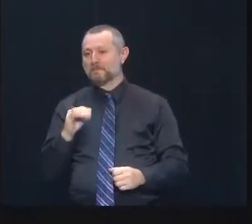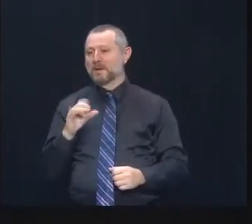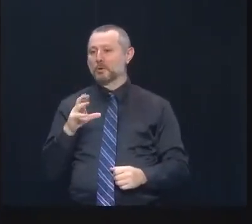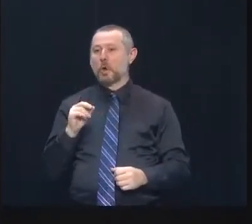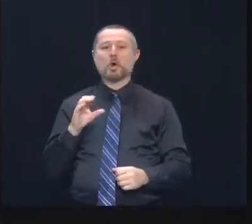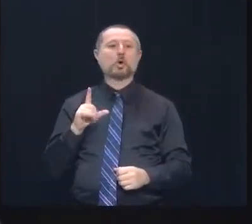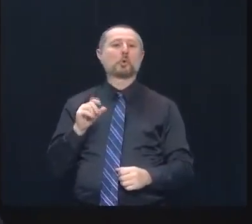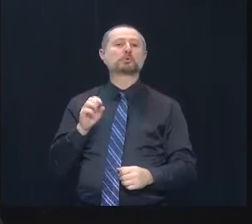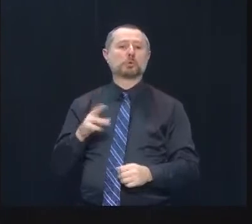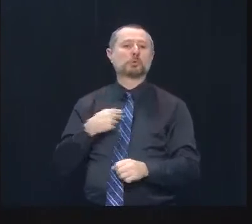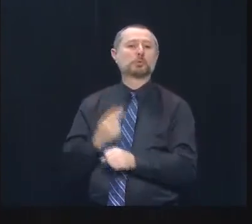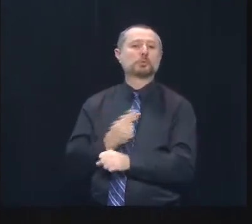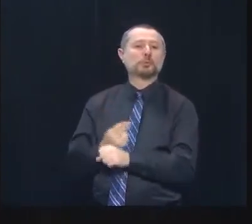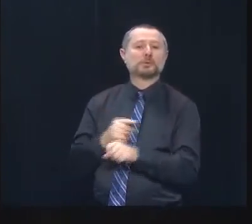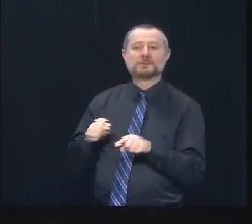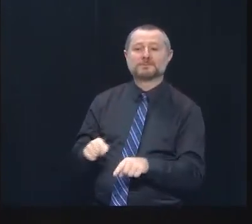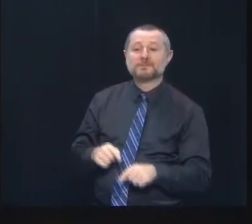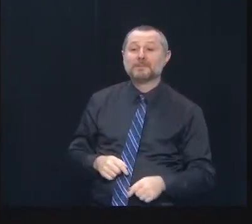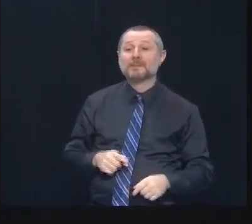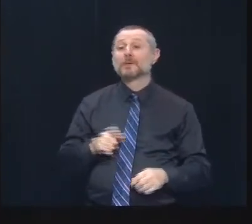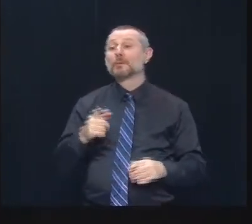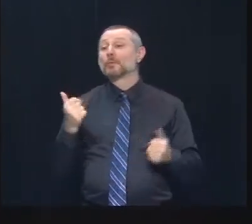house, your block.